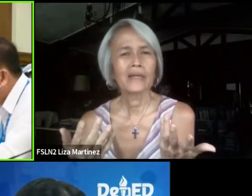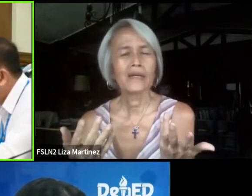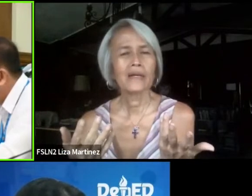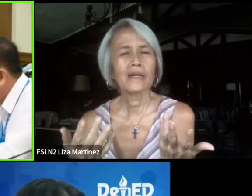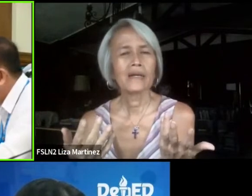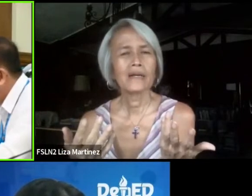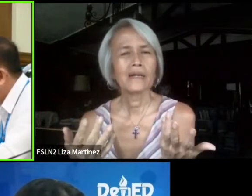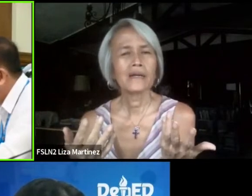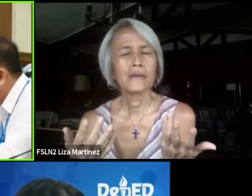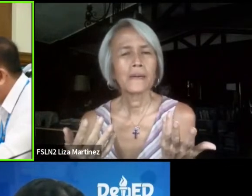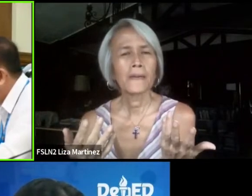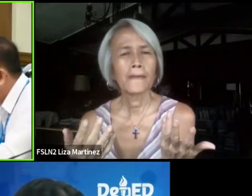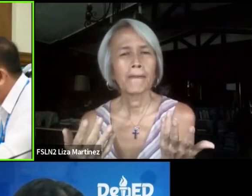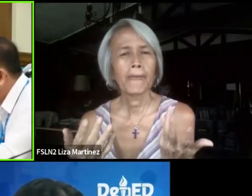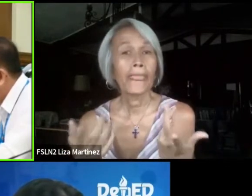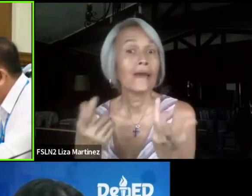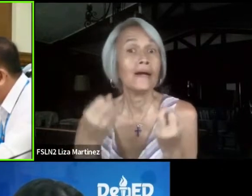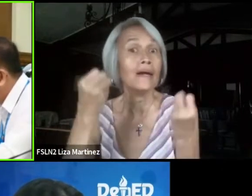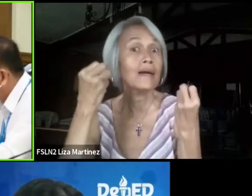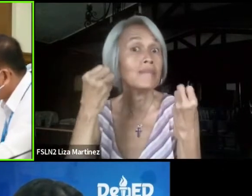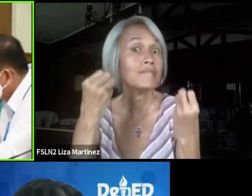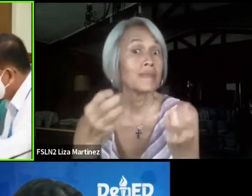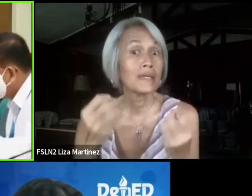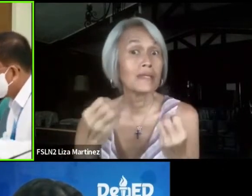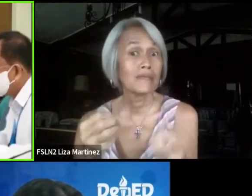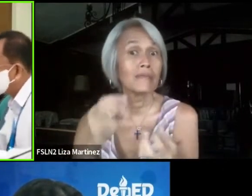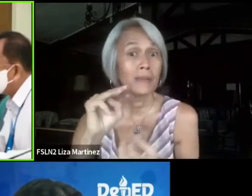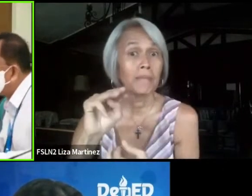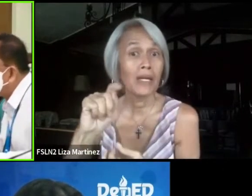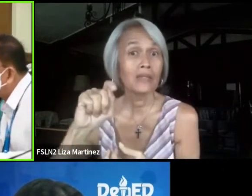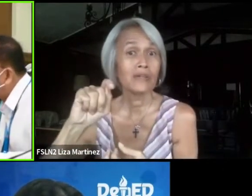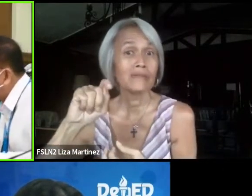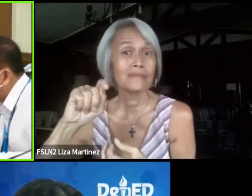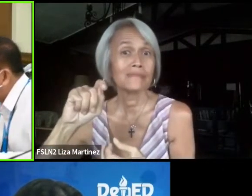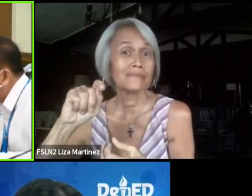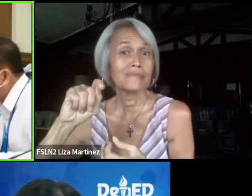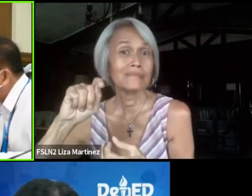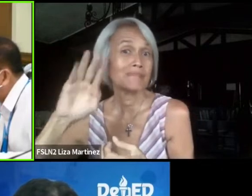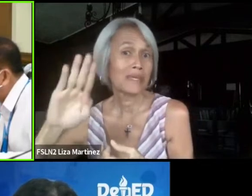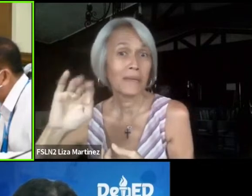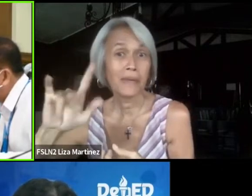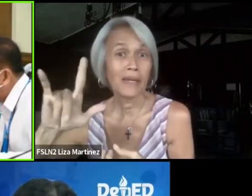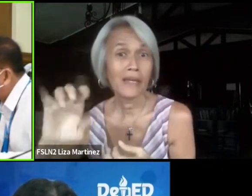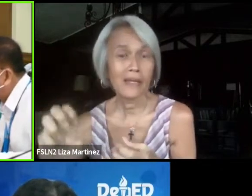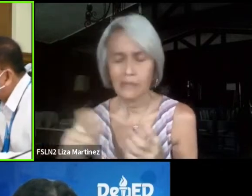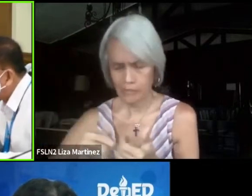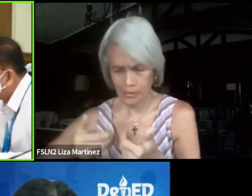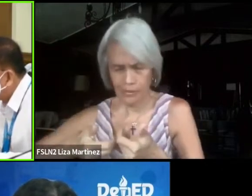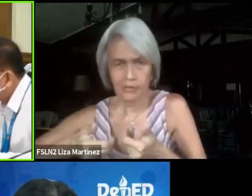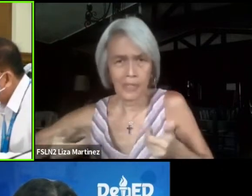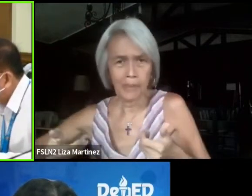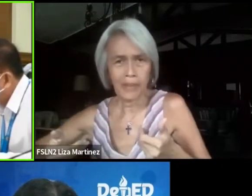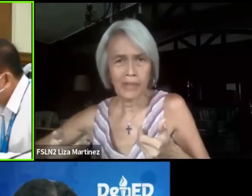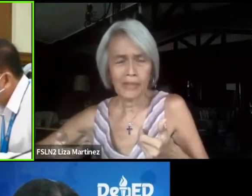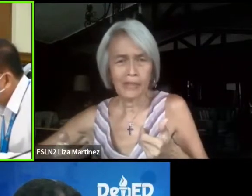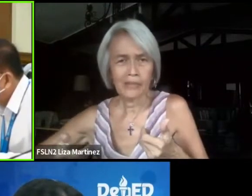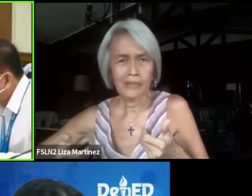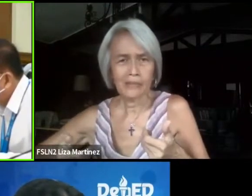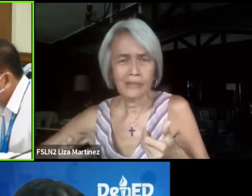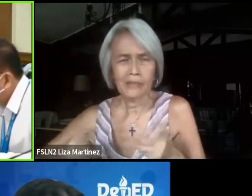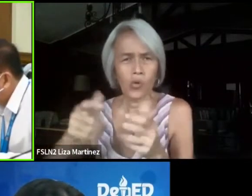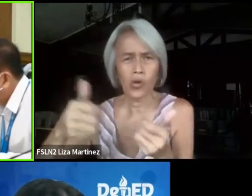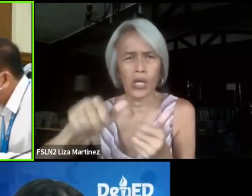yung mga mother tongue na ito yung dialect, isang class yun. Yung mother tongue na iba yung dialect, ibang class